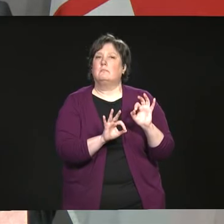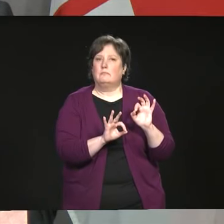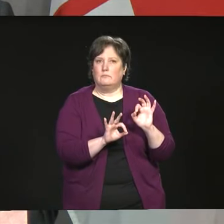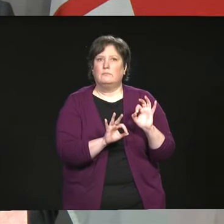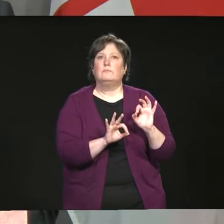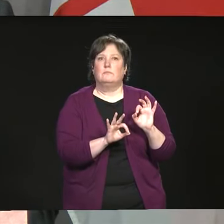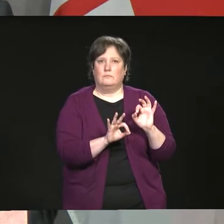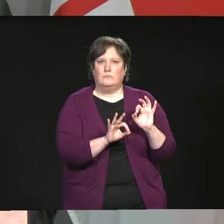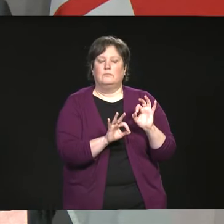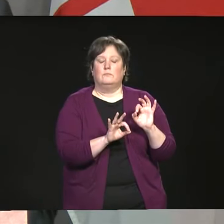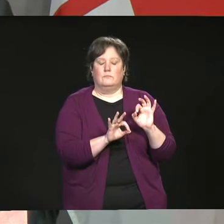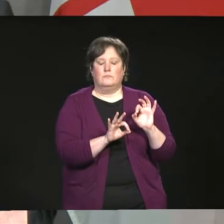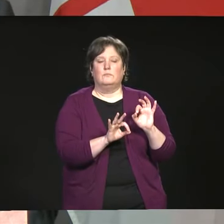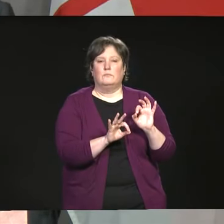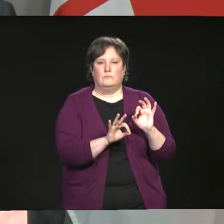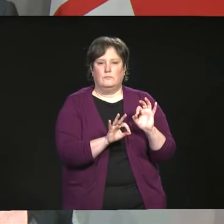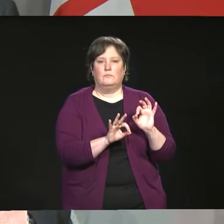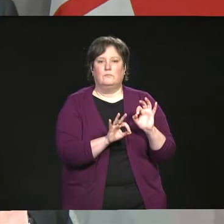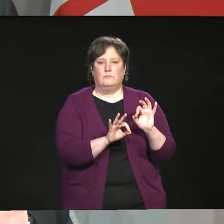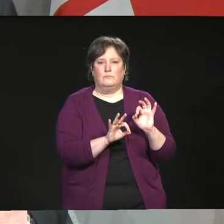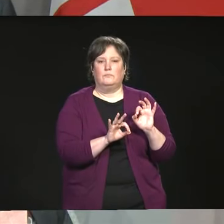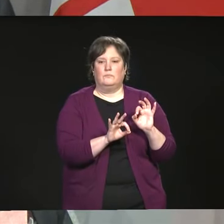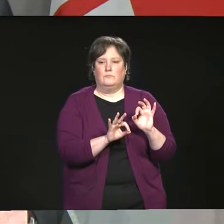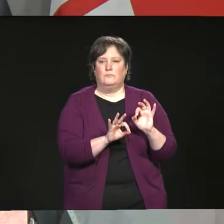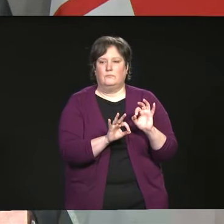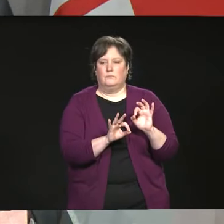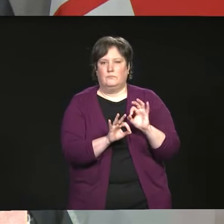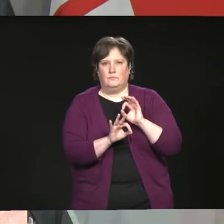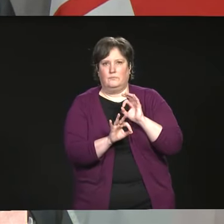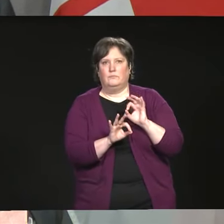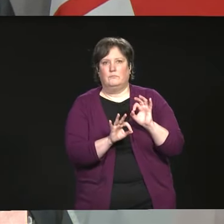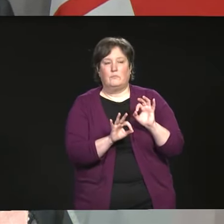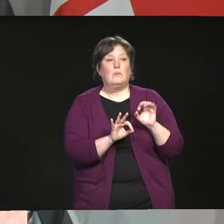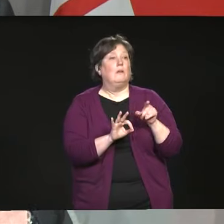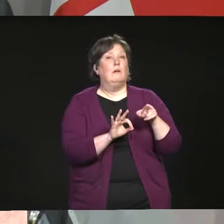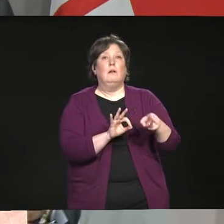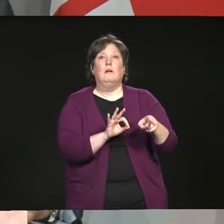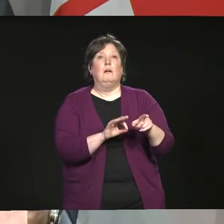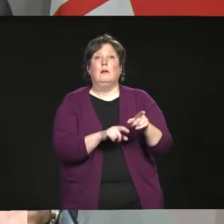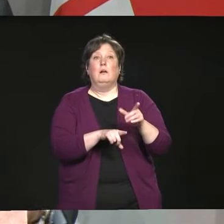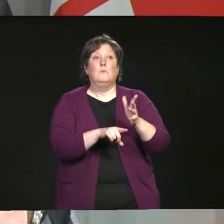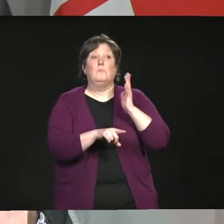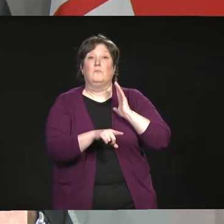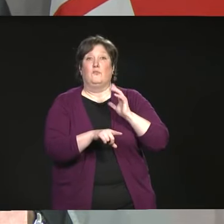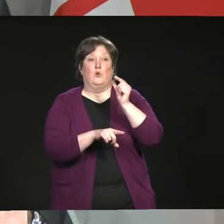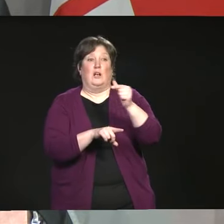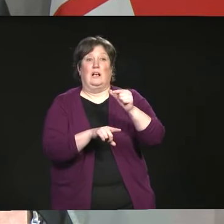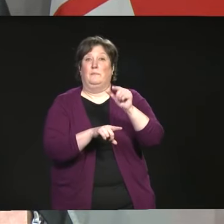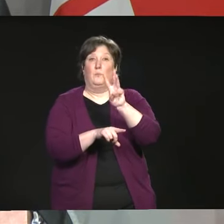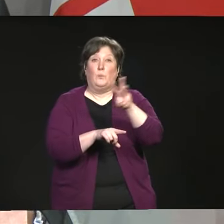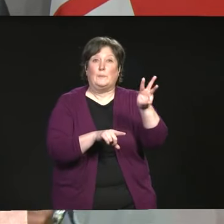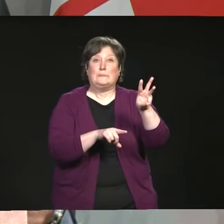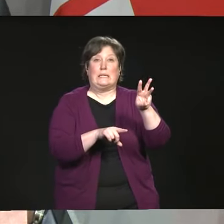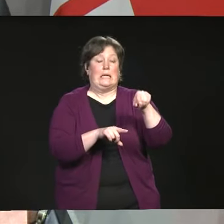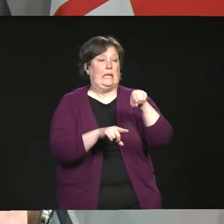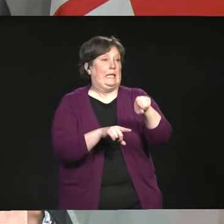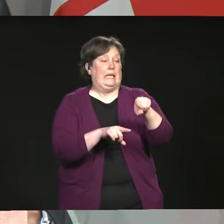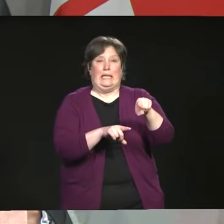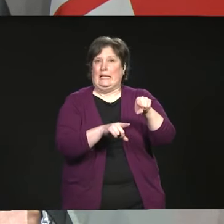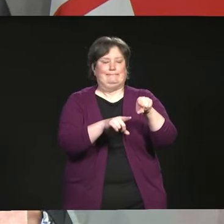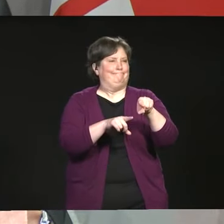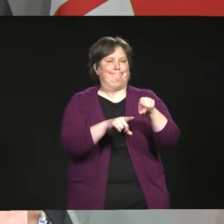avec une capacité de considérer didn't le have the niveau de capacity défi en ce moment. to C'est pour ça que nous rise to trouvons this une challenge, and that's façon. why we're finding a way C'est